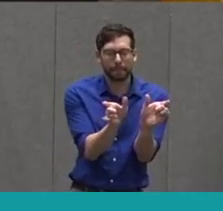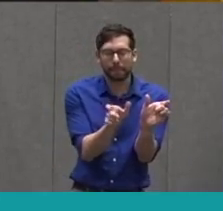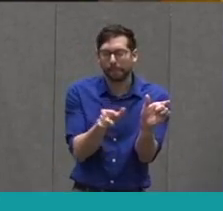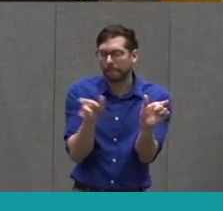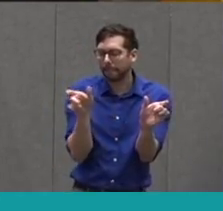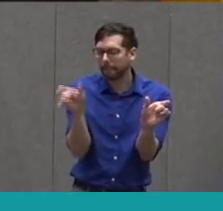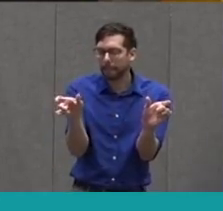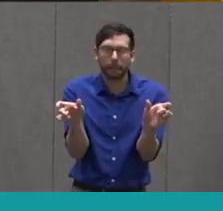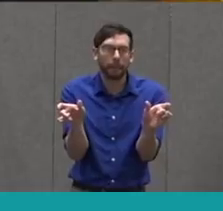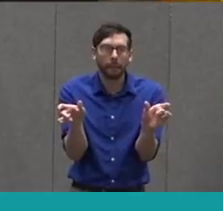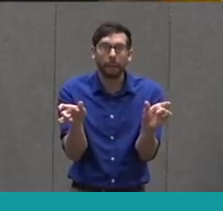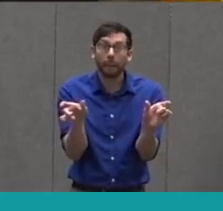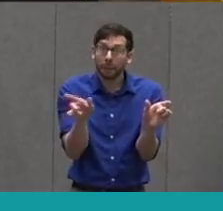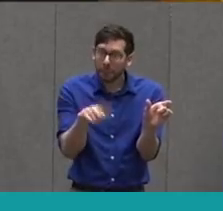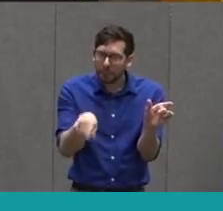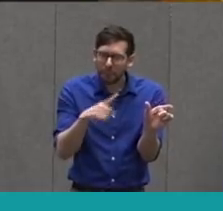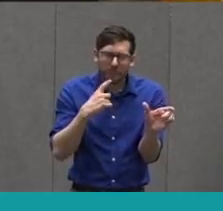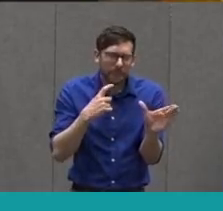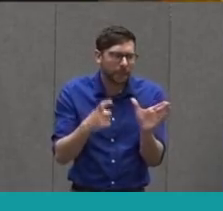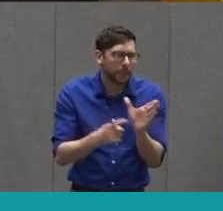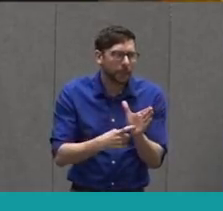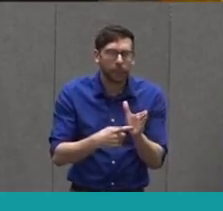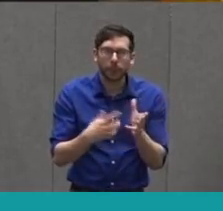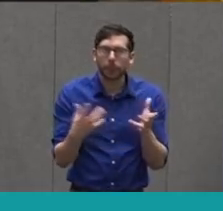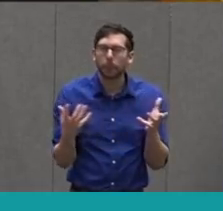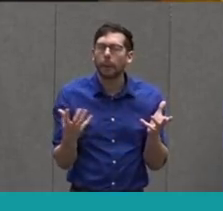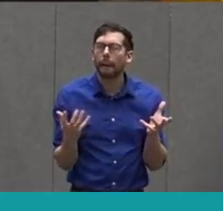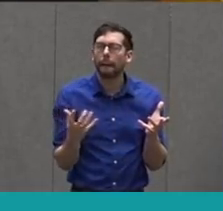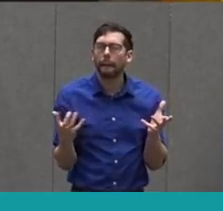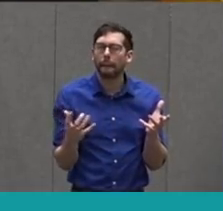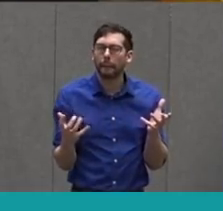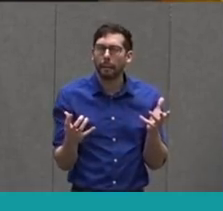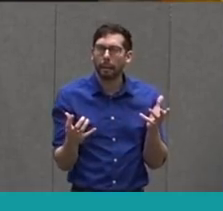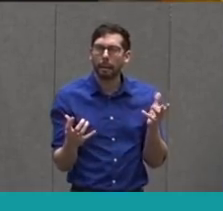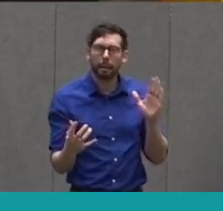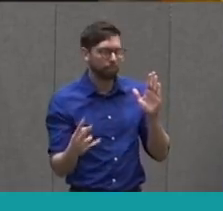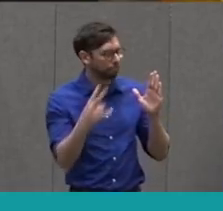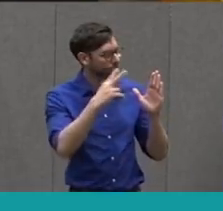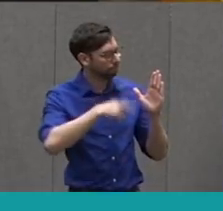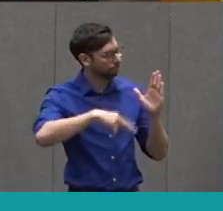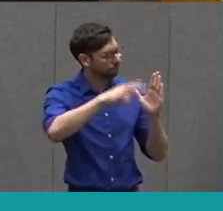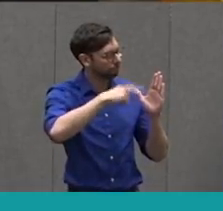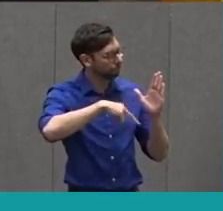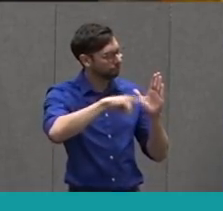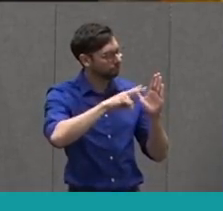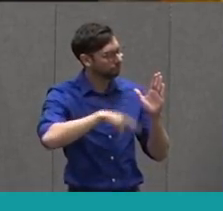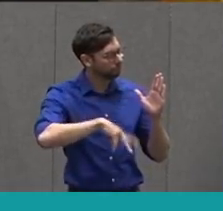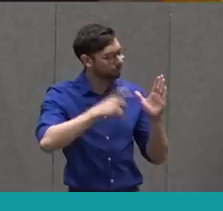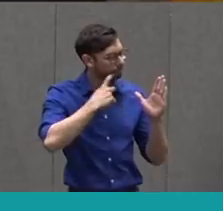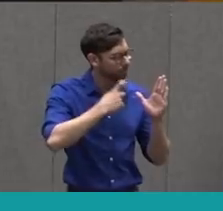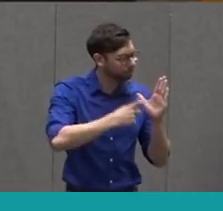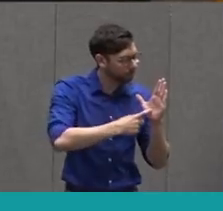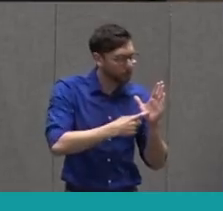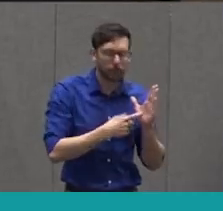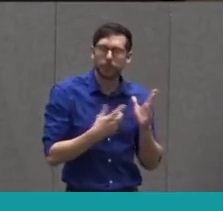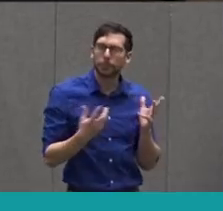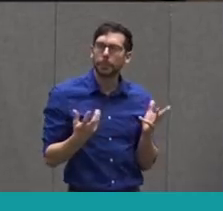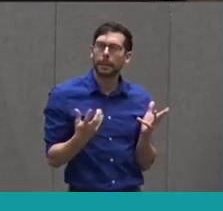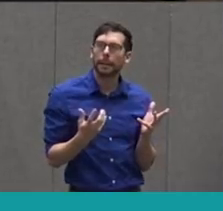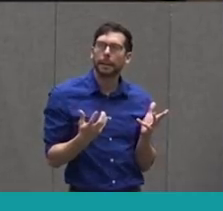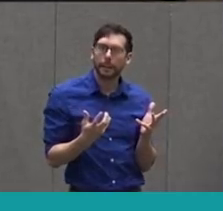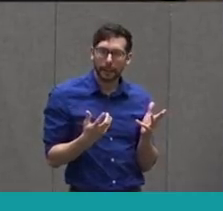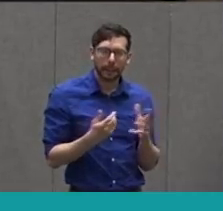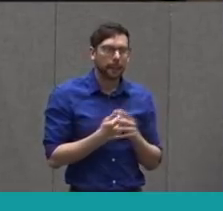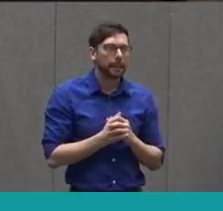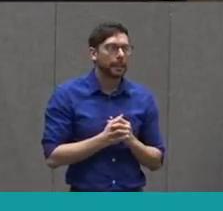about this chart? I'm going to have you take a couple of seconds before you look at this